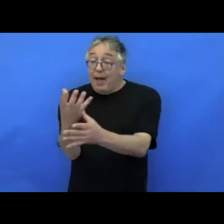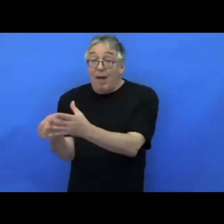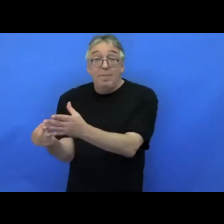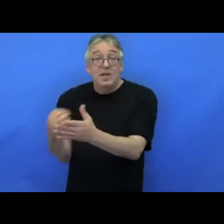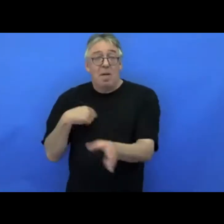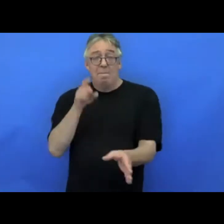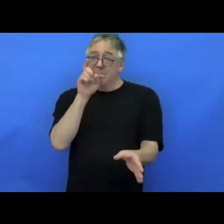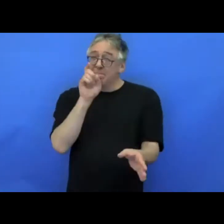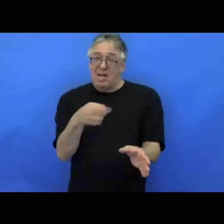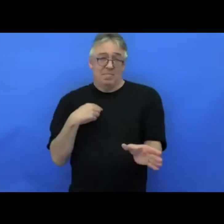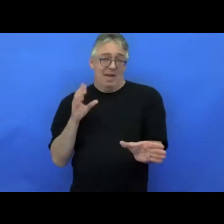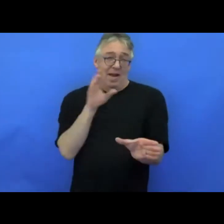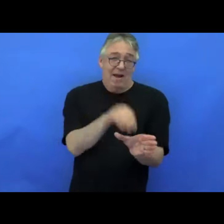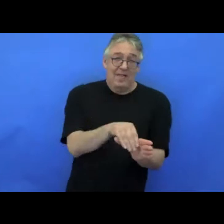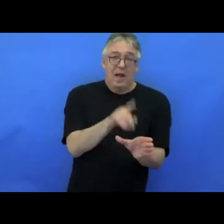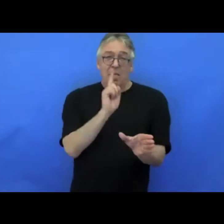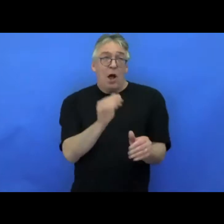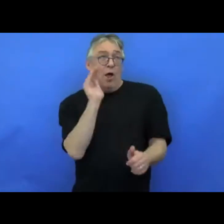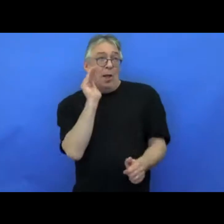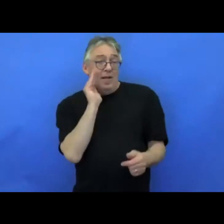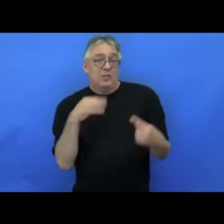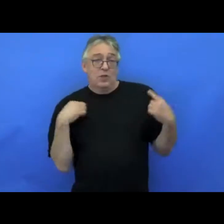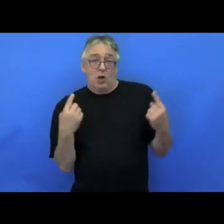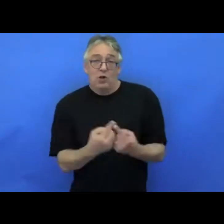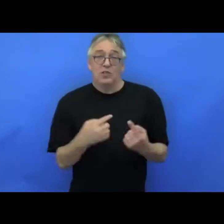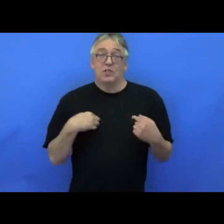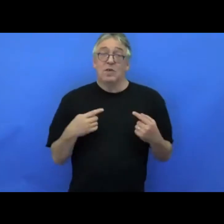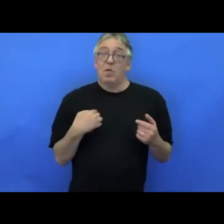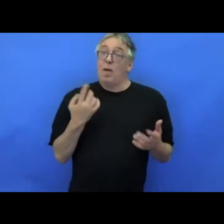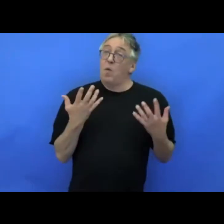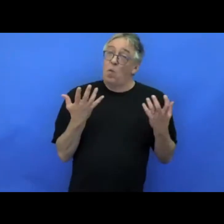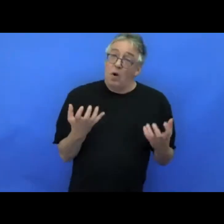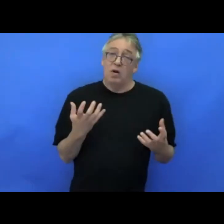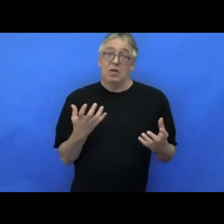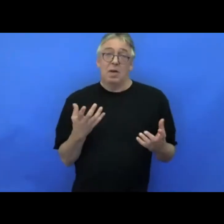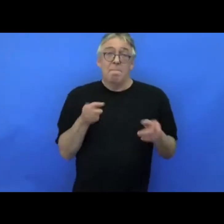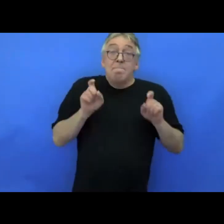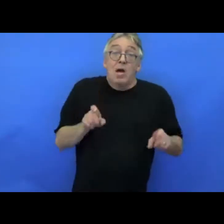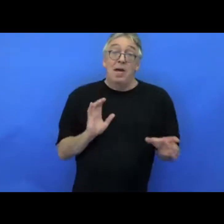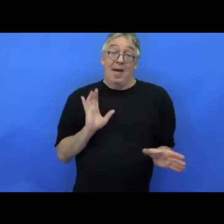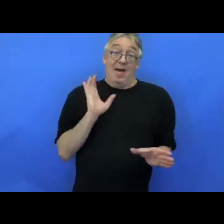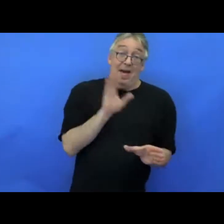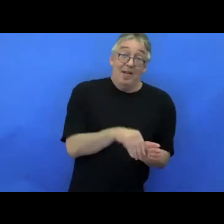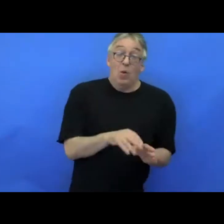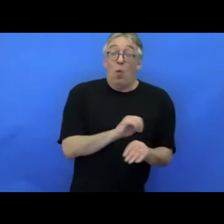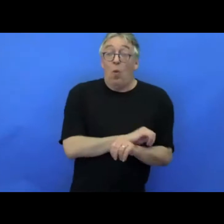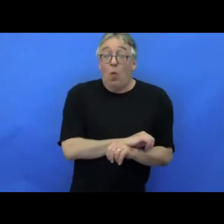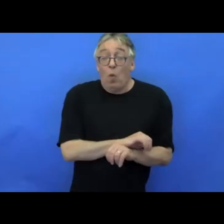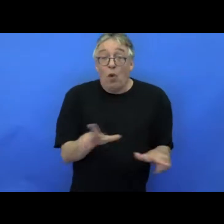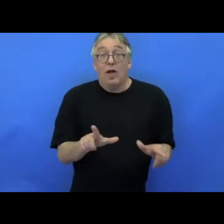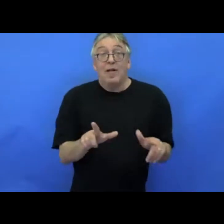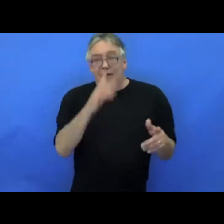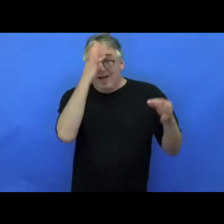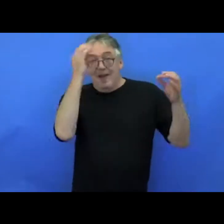consulting the persons with disabilities and their participation in all levels of making decisions